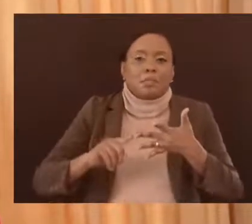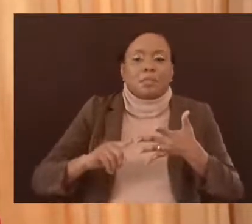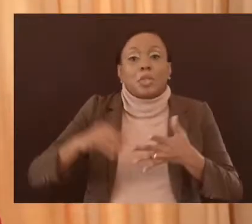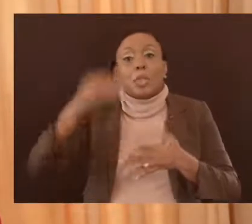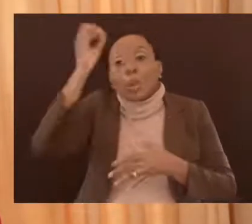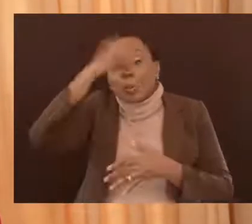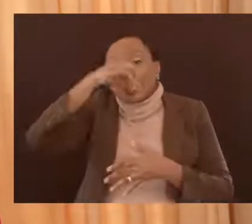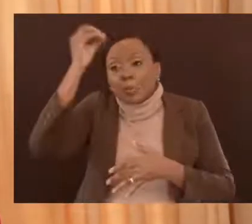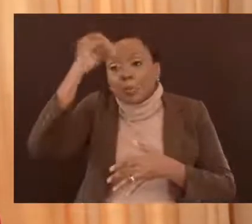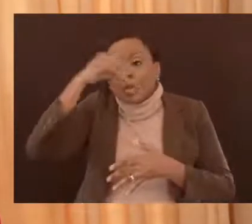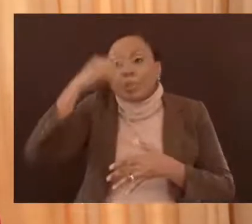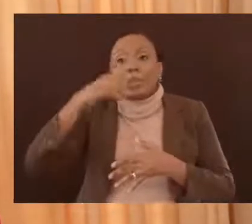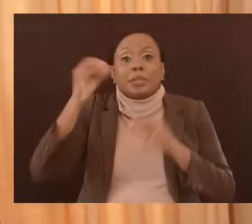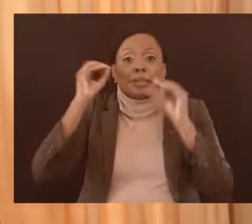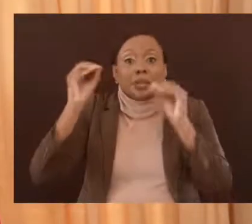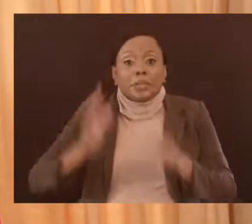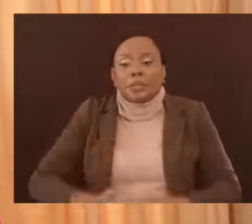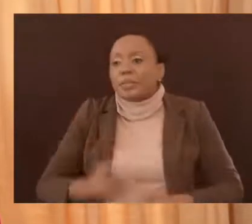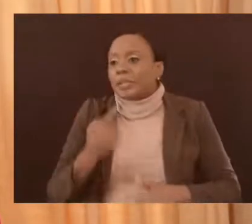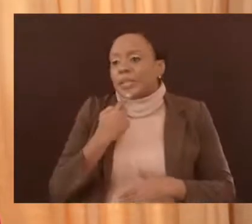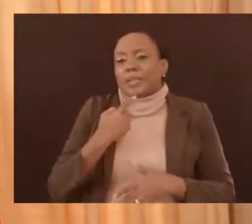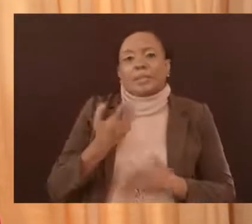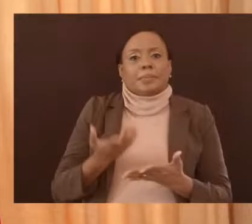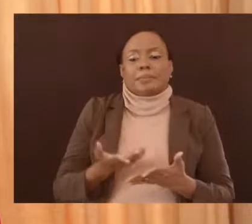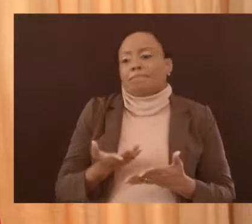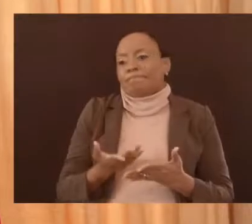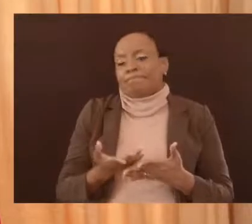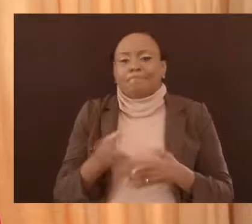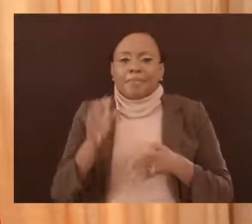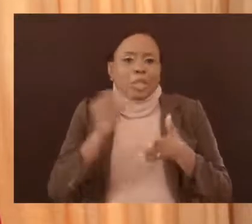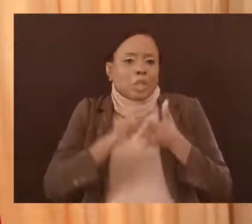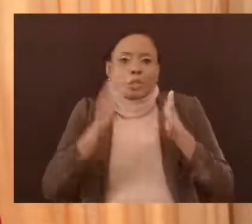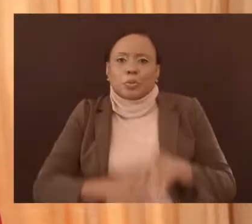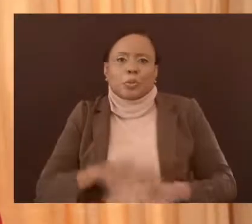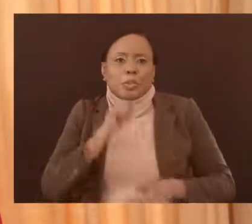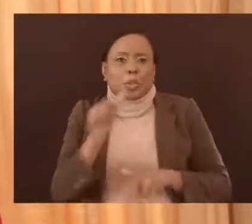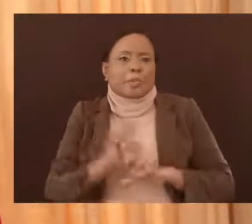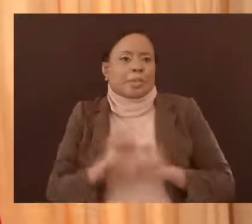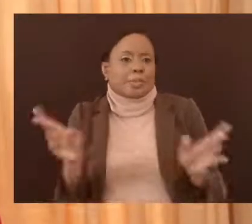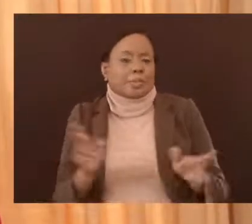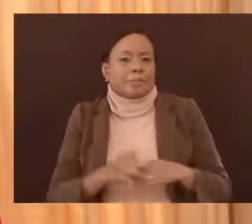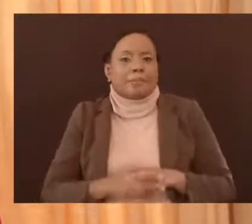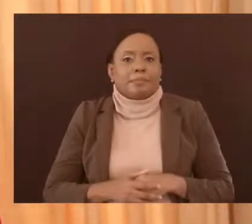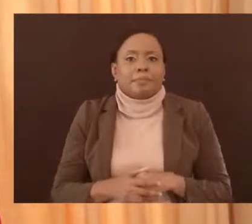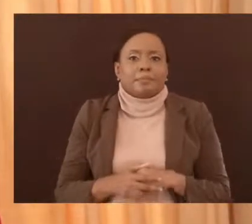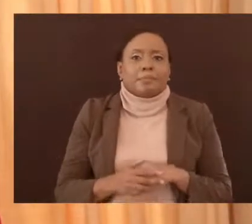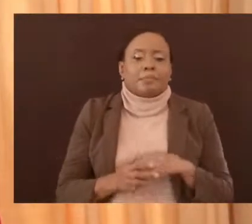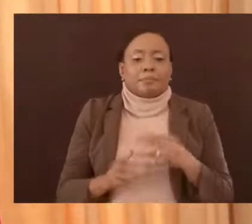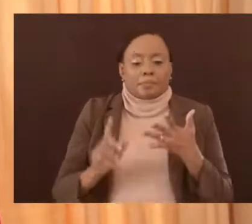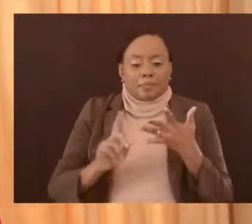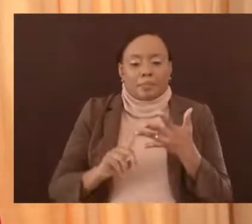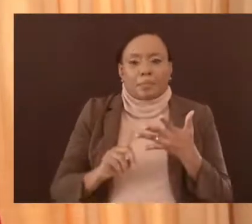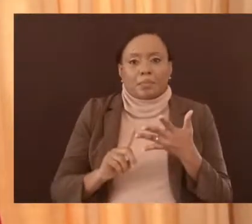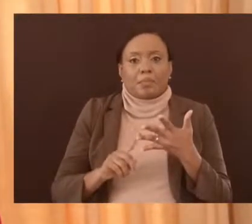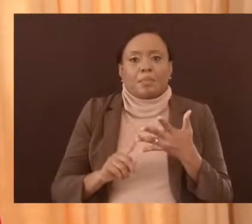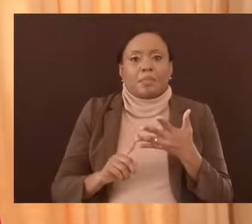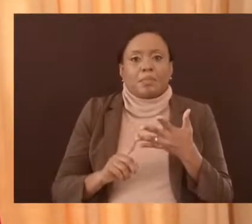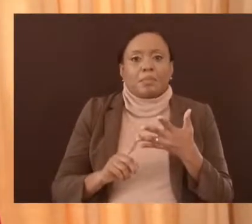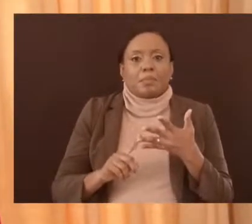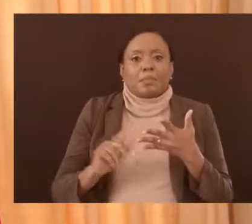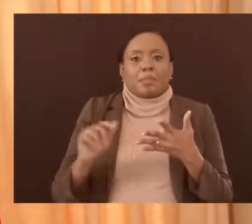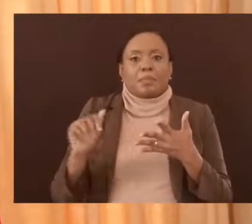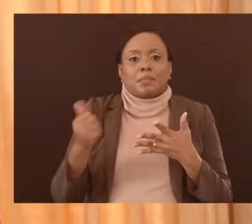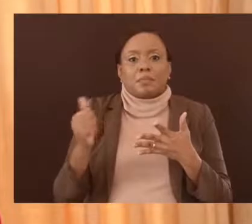who led us to the conclusion that the students needed to be deferred for a further year. And there were about 10 students where we had requests where they